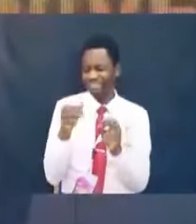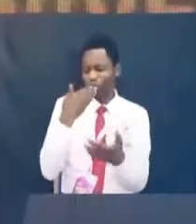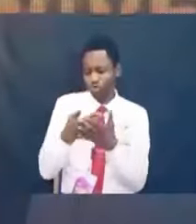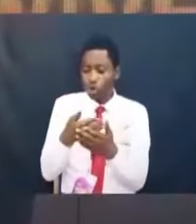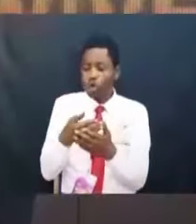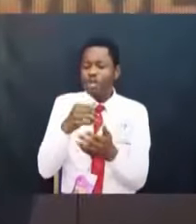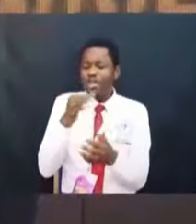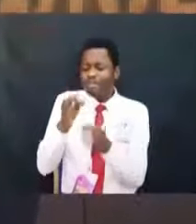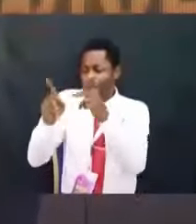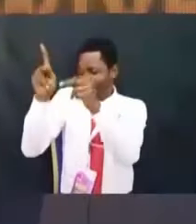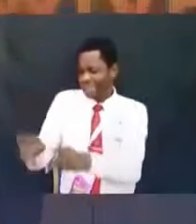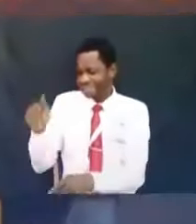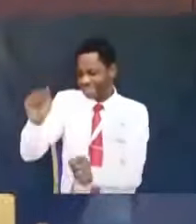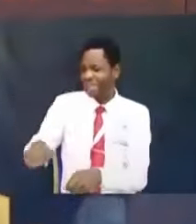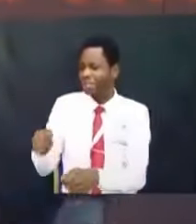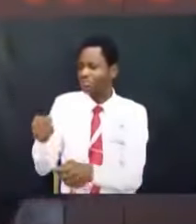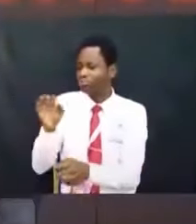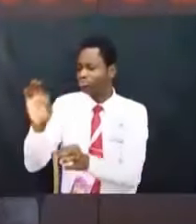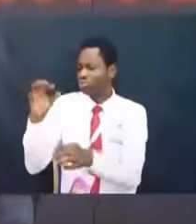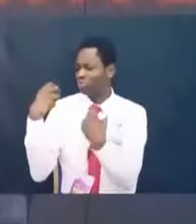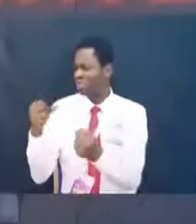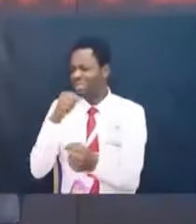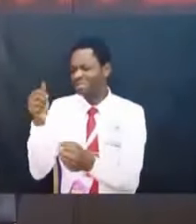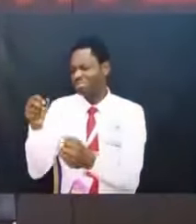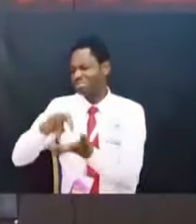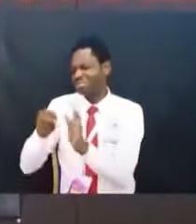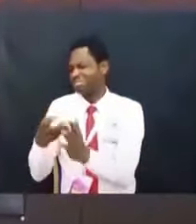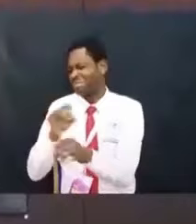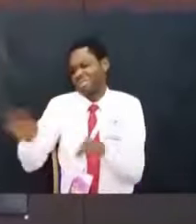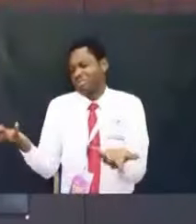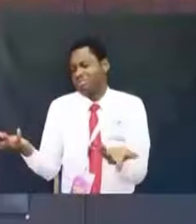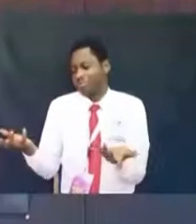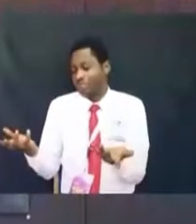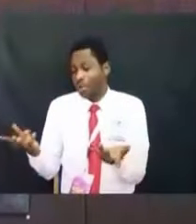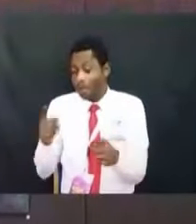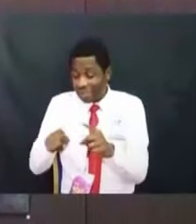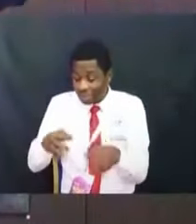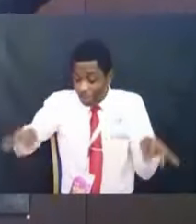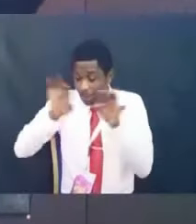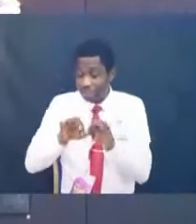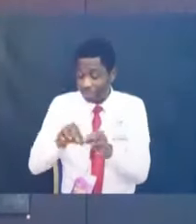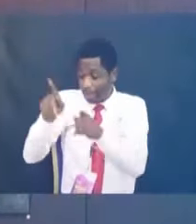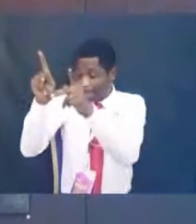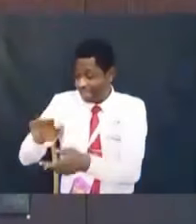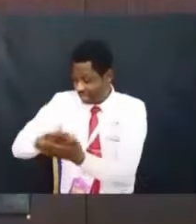mean anything. What means and what counts is the new creation